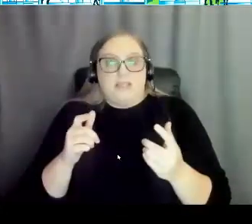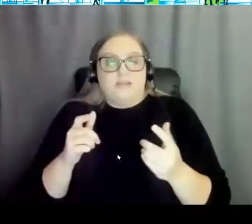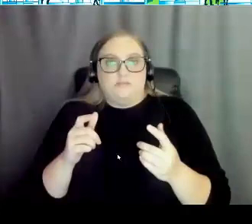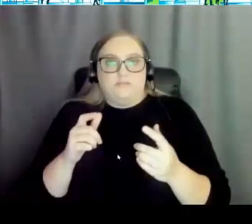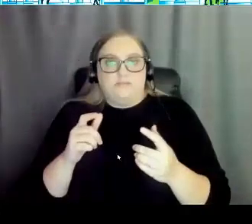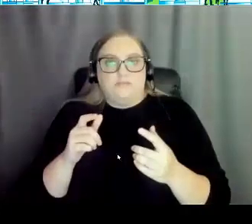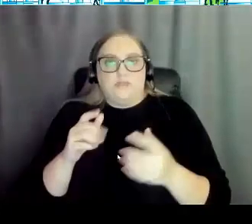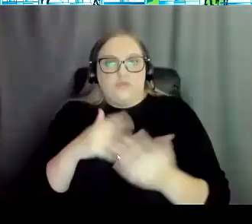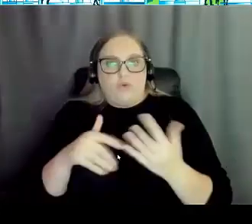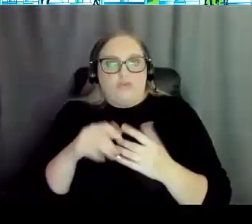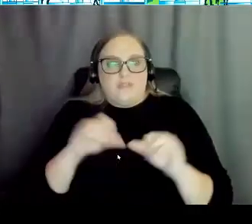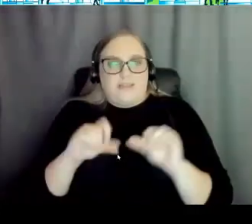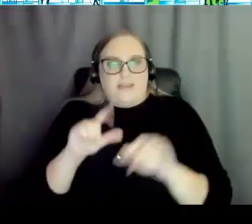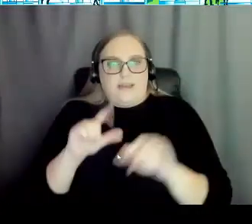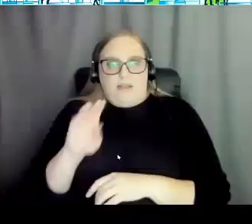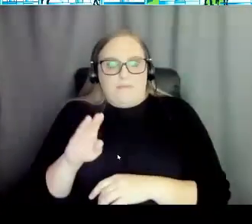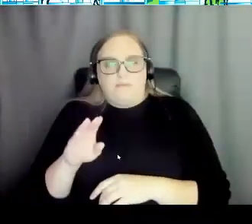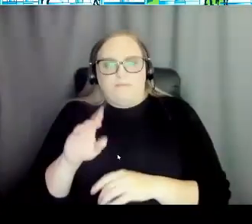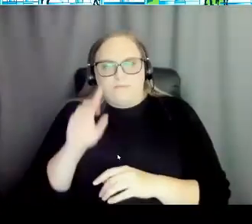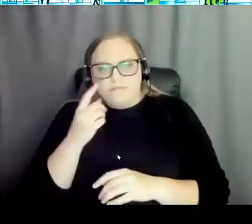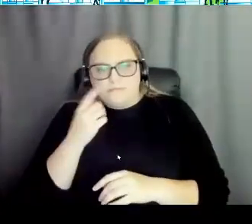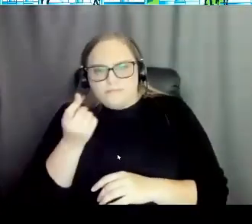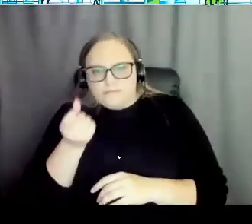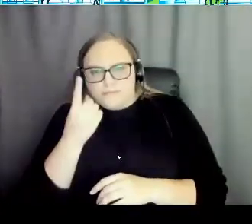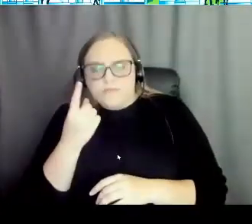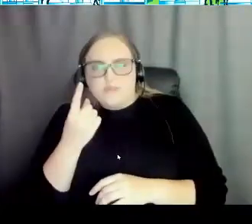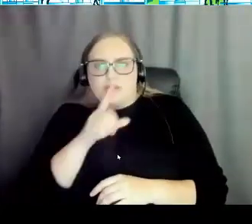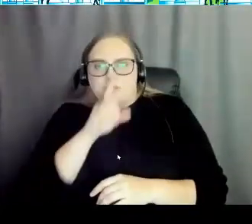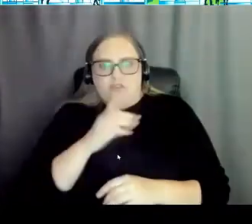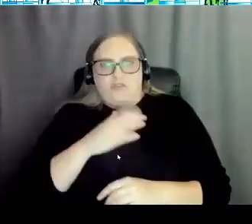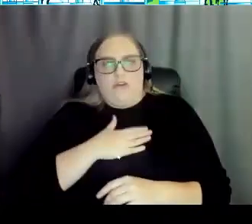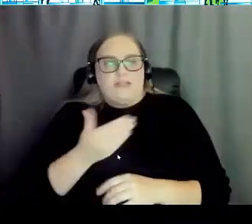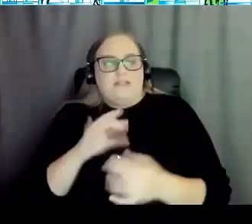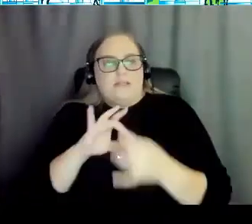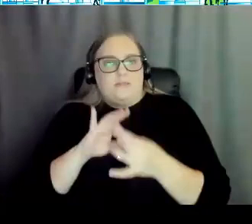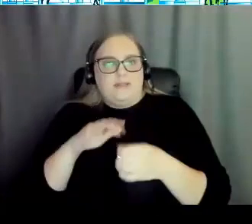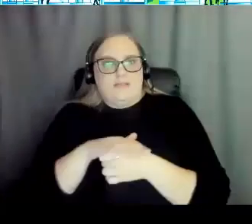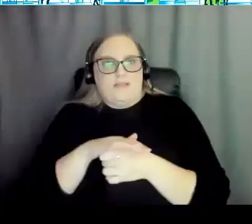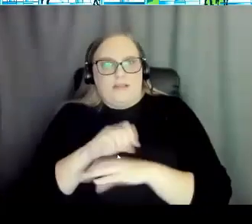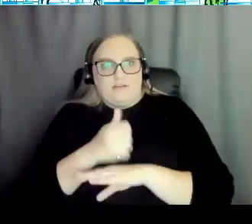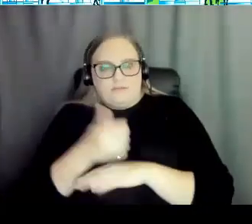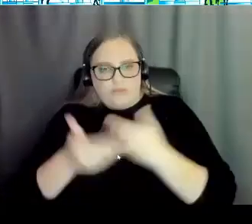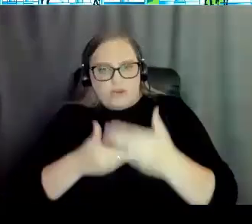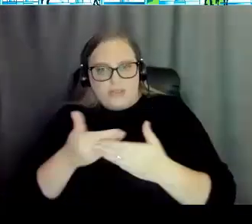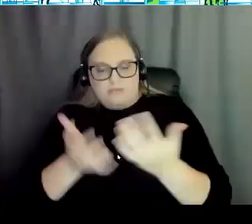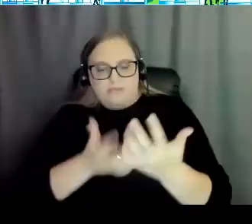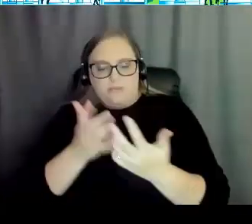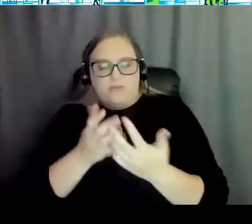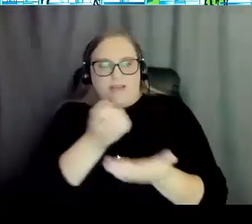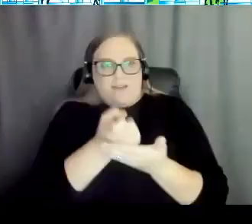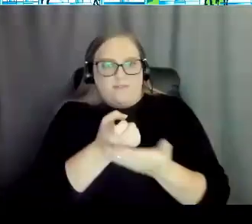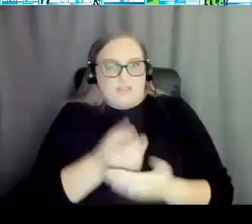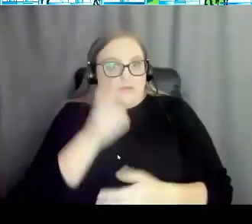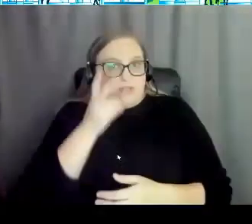to get insights and try to make sure that our consent-based siting process is aligned with both evidence we're hearing on the ground,